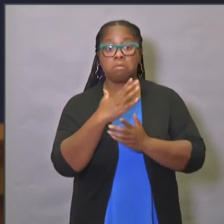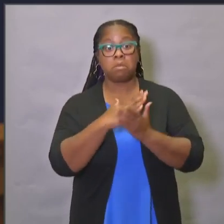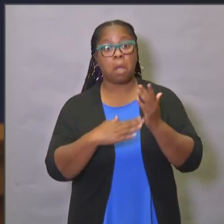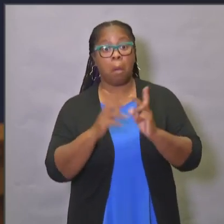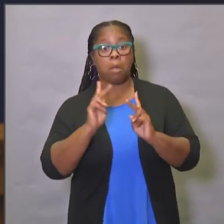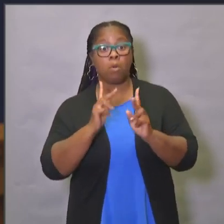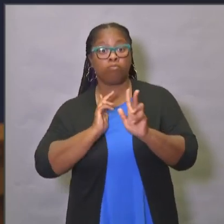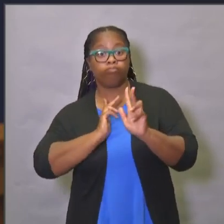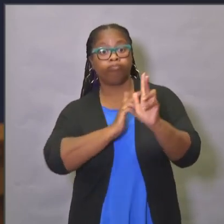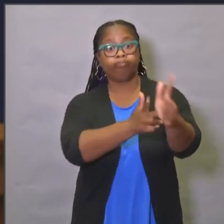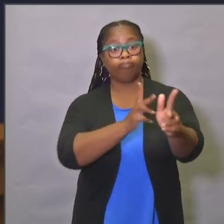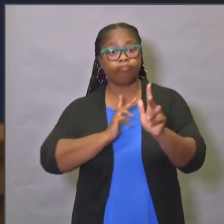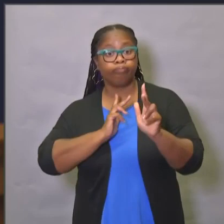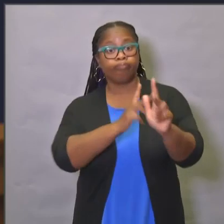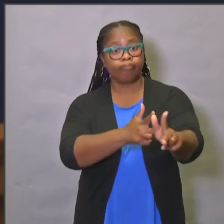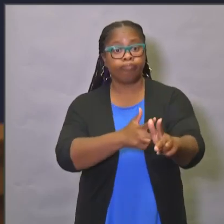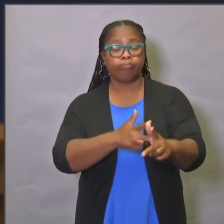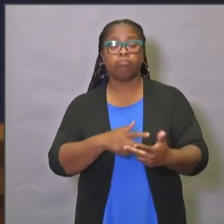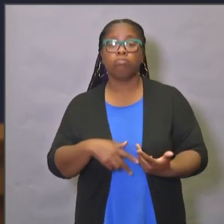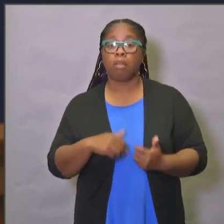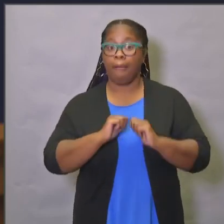locations. You can visit